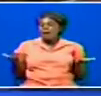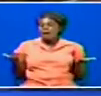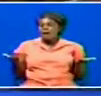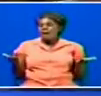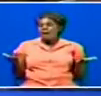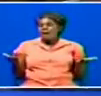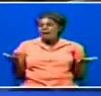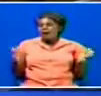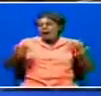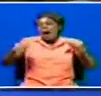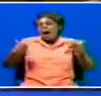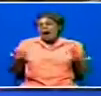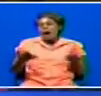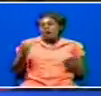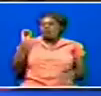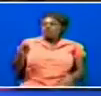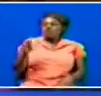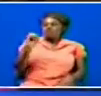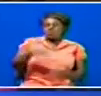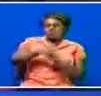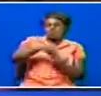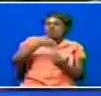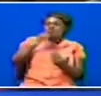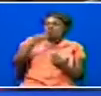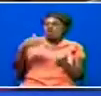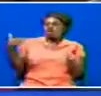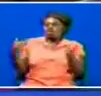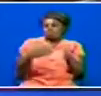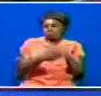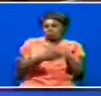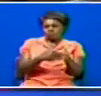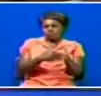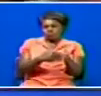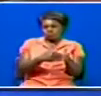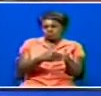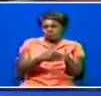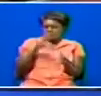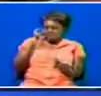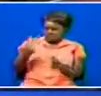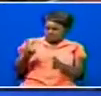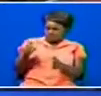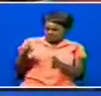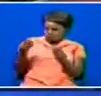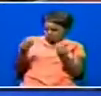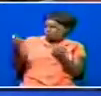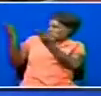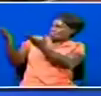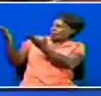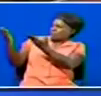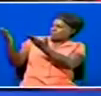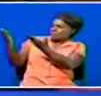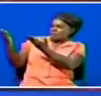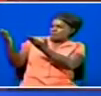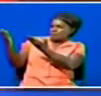on the way plastic is disposed, as opposed to banning the end product, because we can see this is the solution for